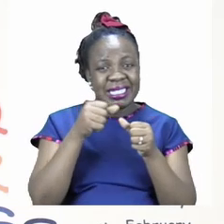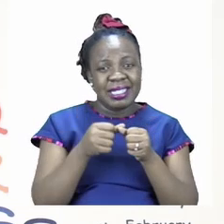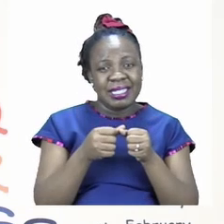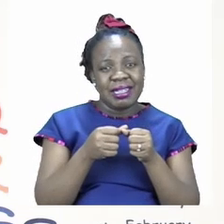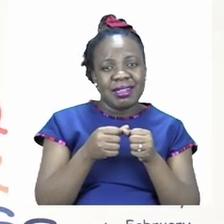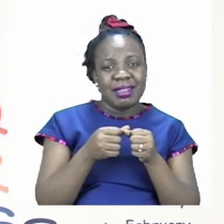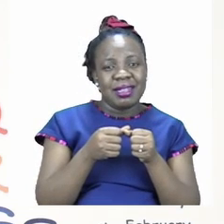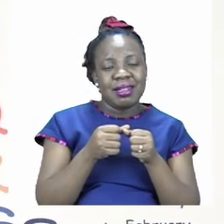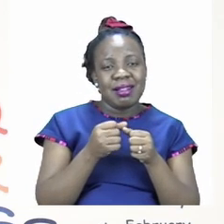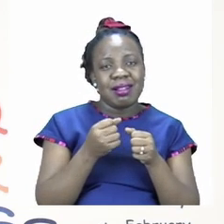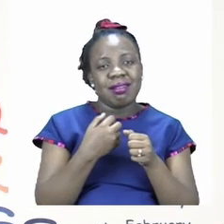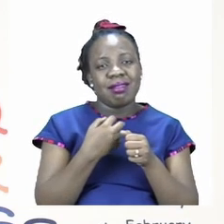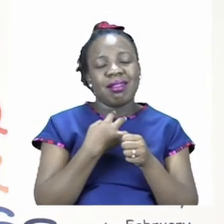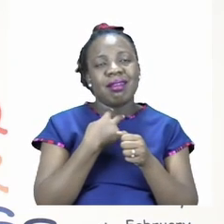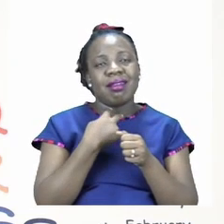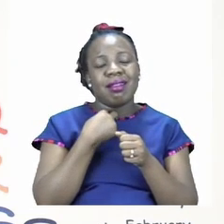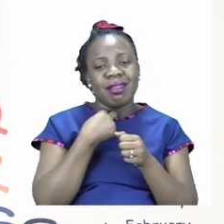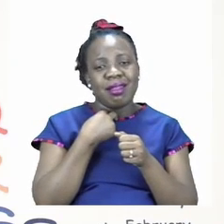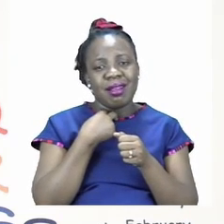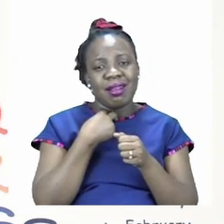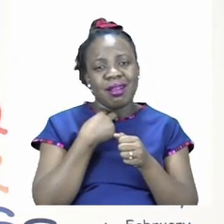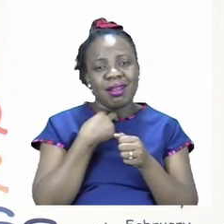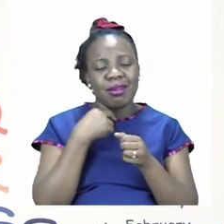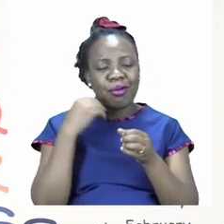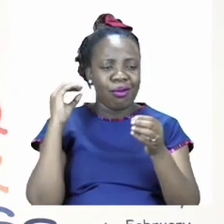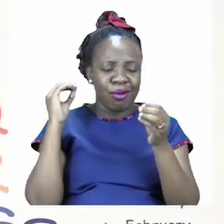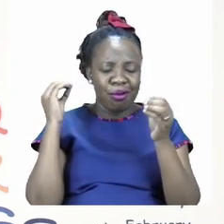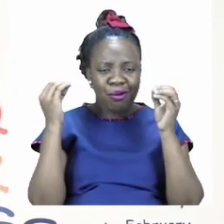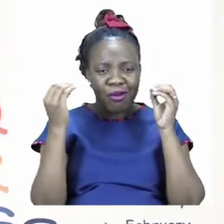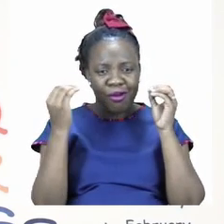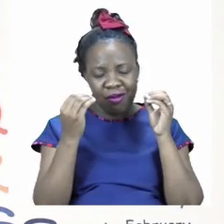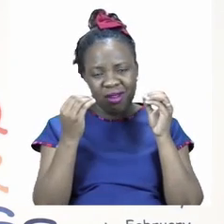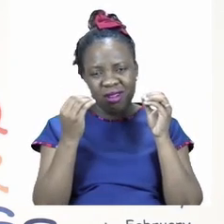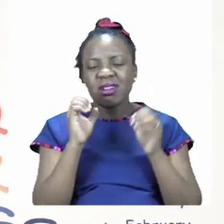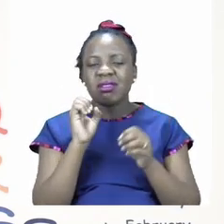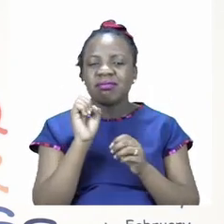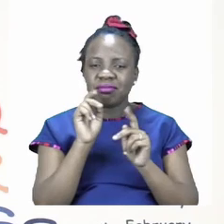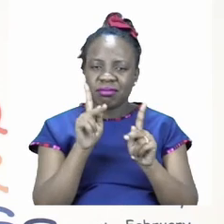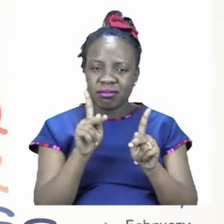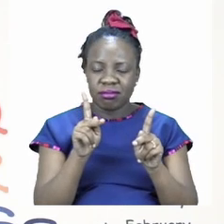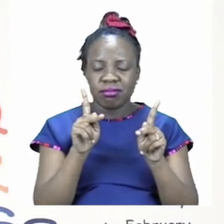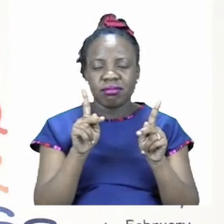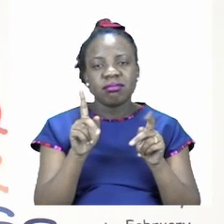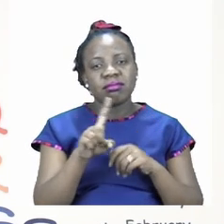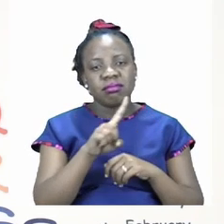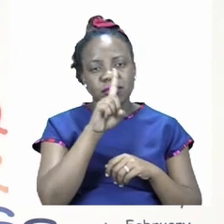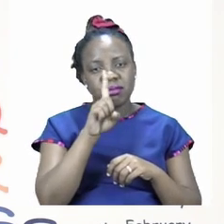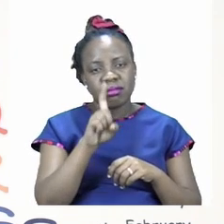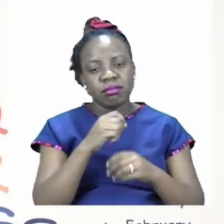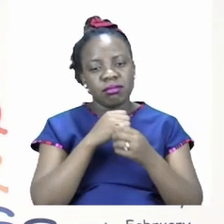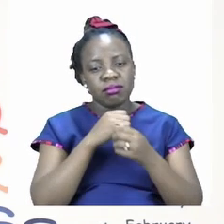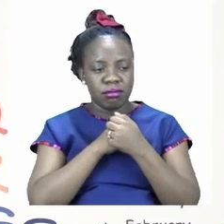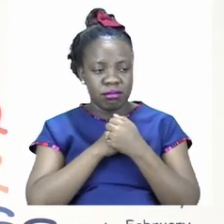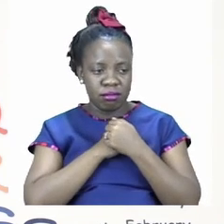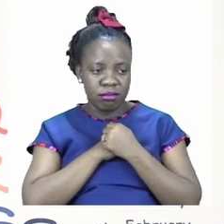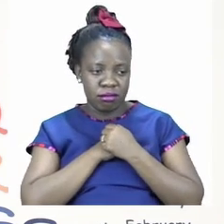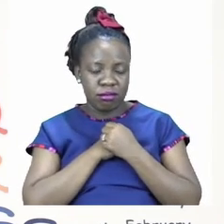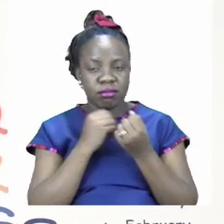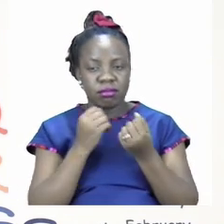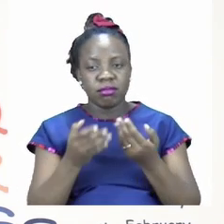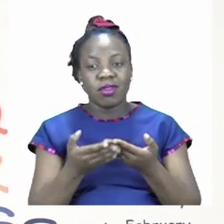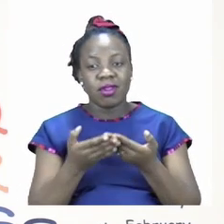or how to do it, that's okay. You can ask an adult for help. Please make sure that you finish your work though by